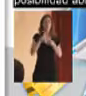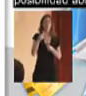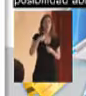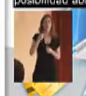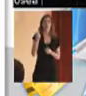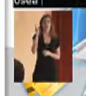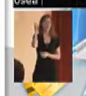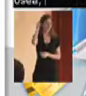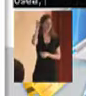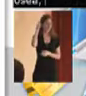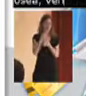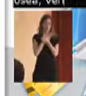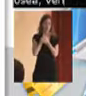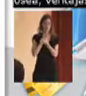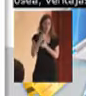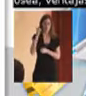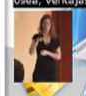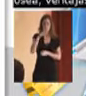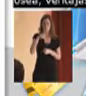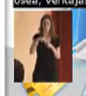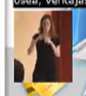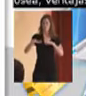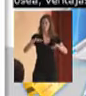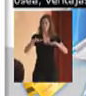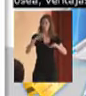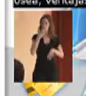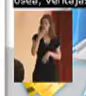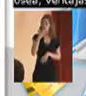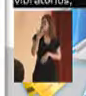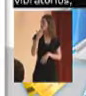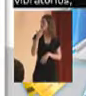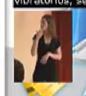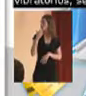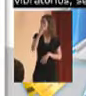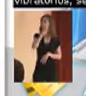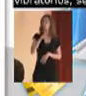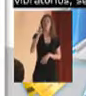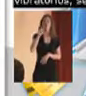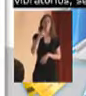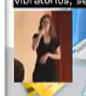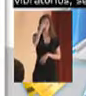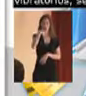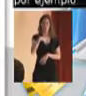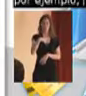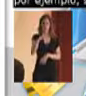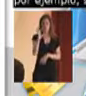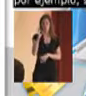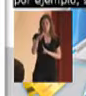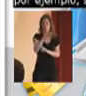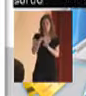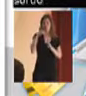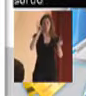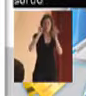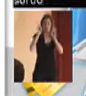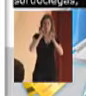using the bone transmission, the advantages of adding vibrational elements like signals,